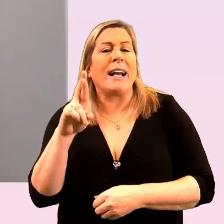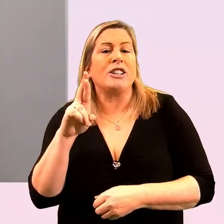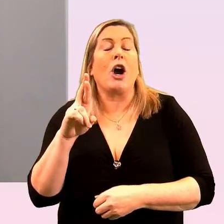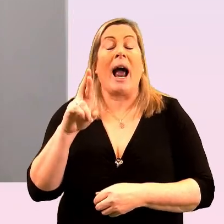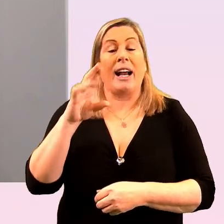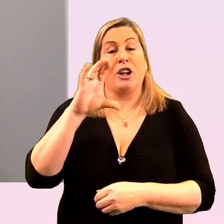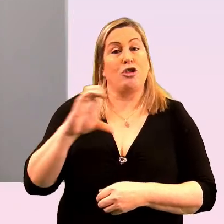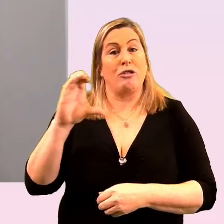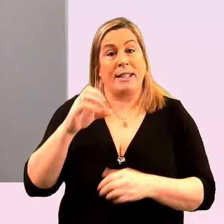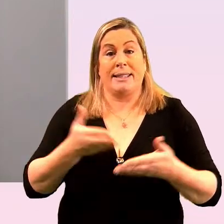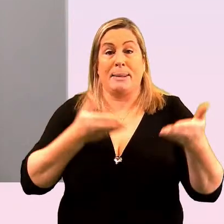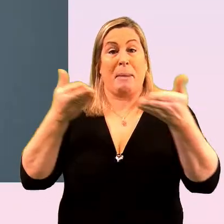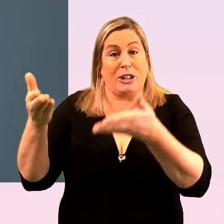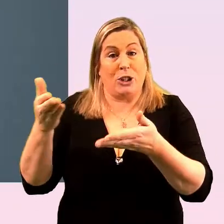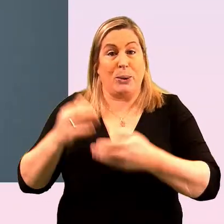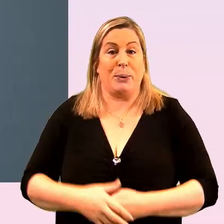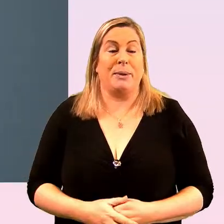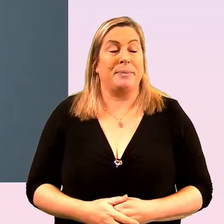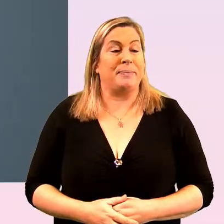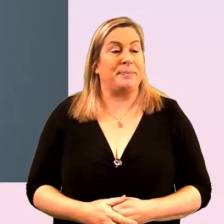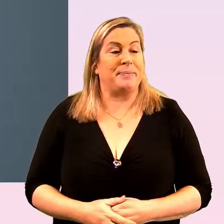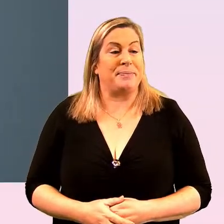Pride office, it's back to you.